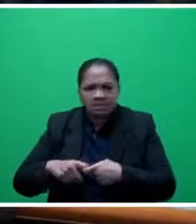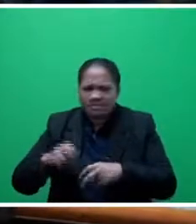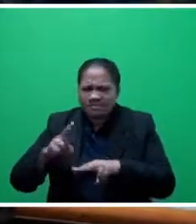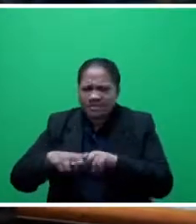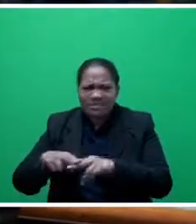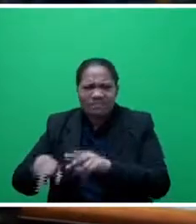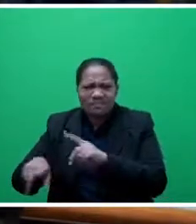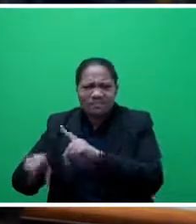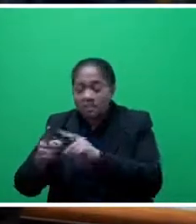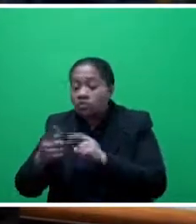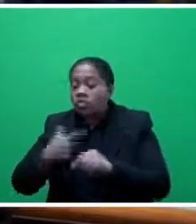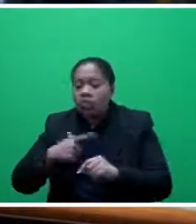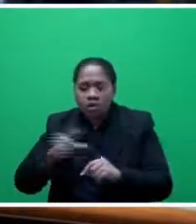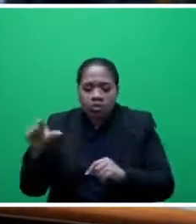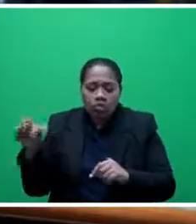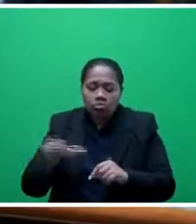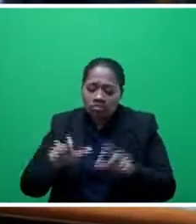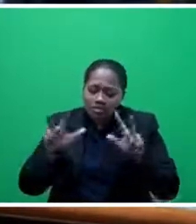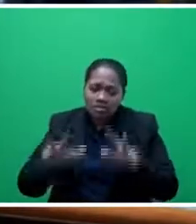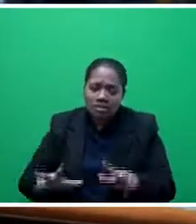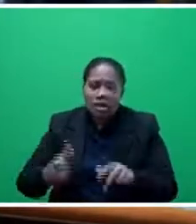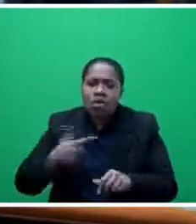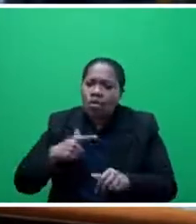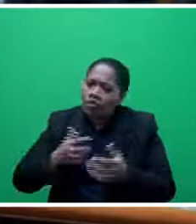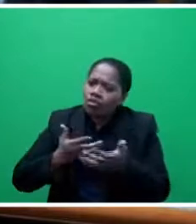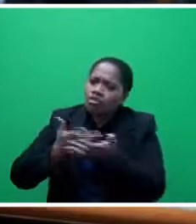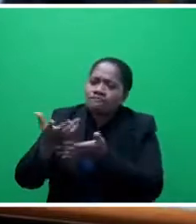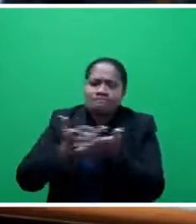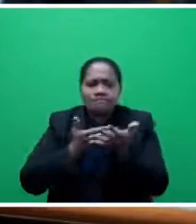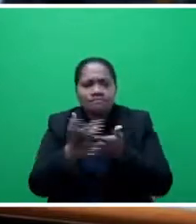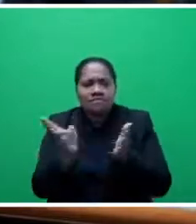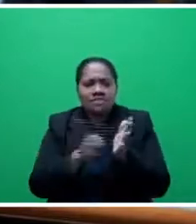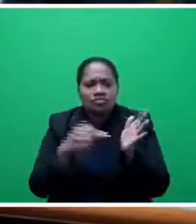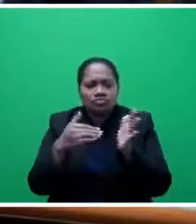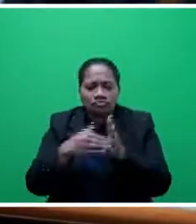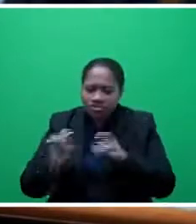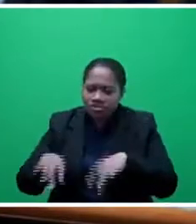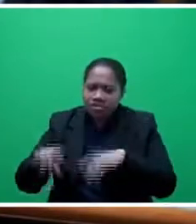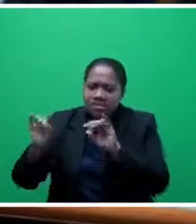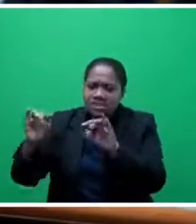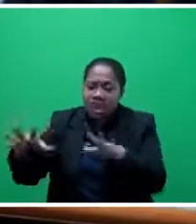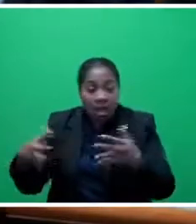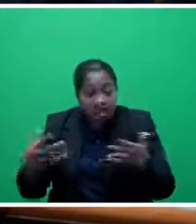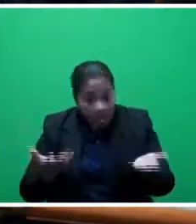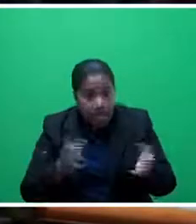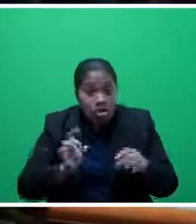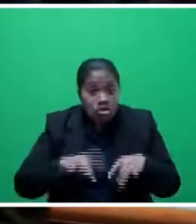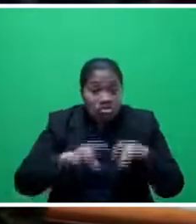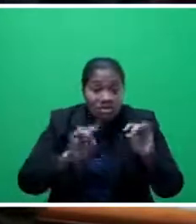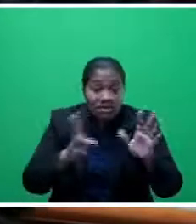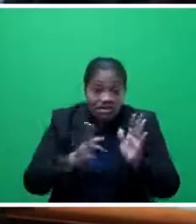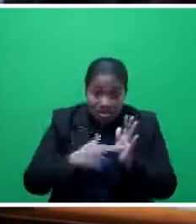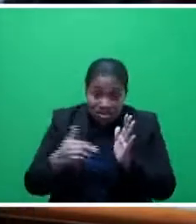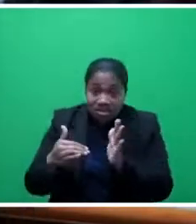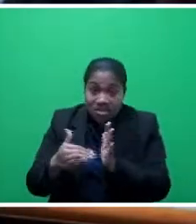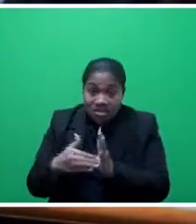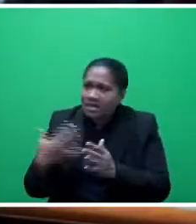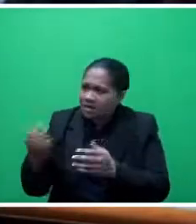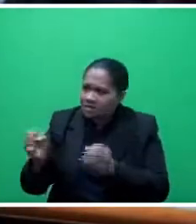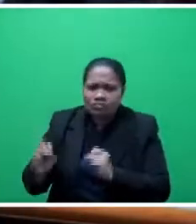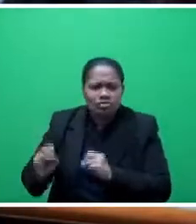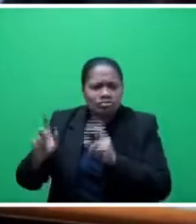agreement, why we should negotiate with Australia and New Zealand. In fact, Australia and New Zealand, Mr. Speaker, also have an